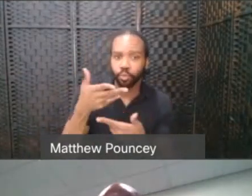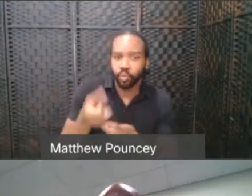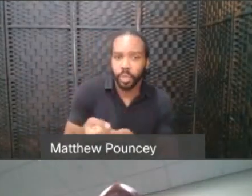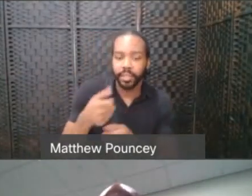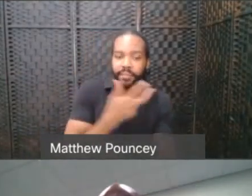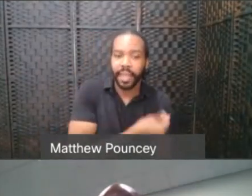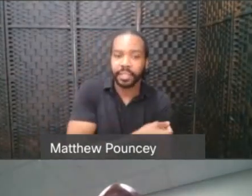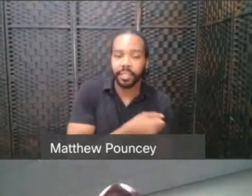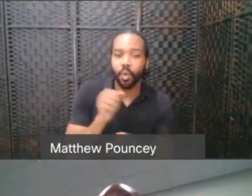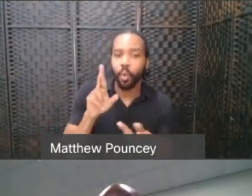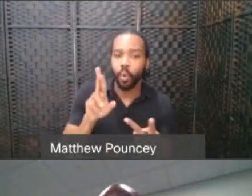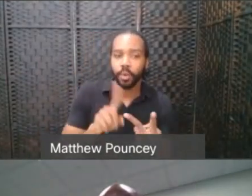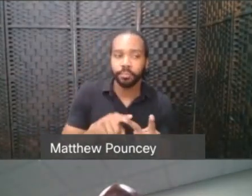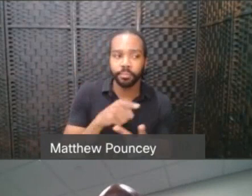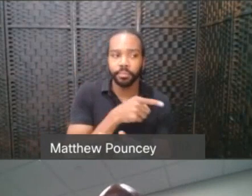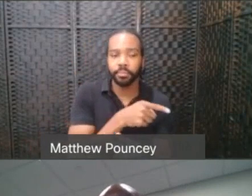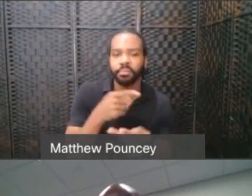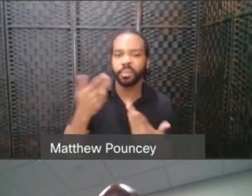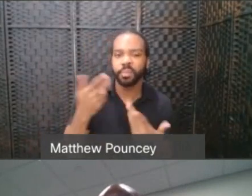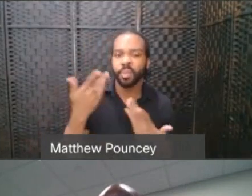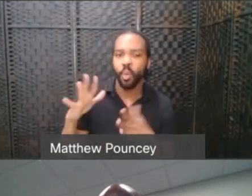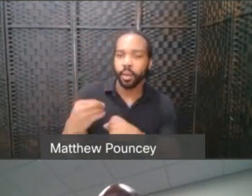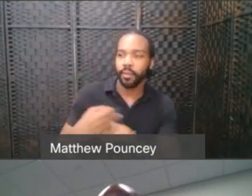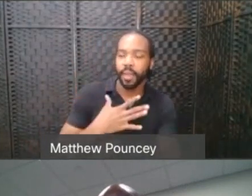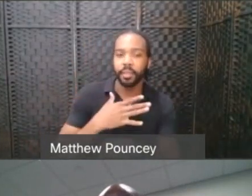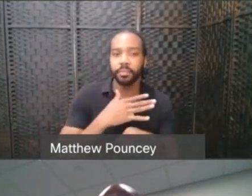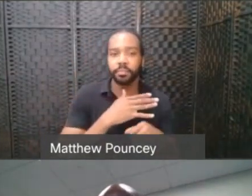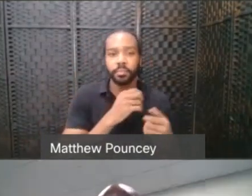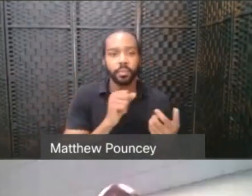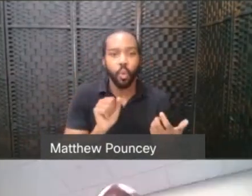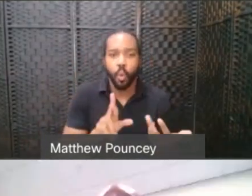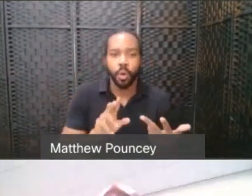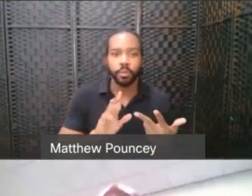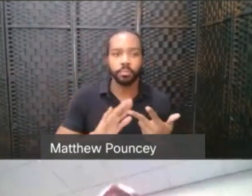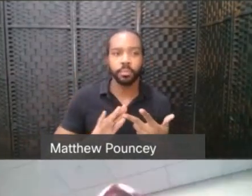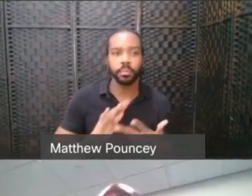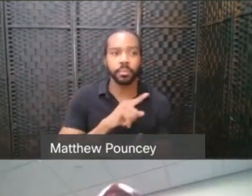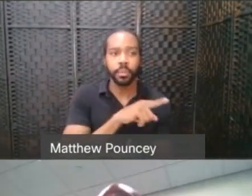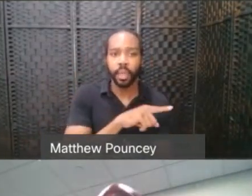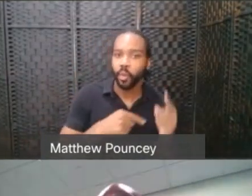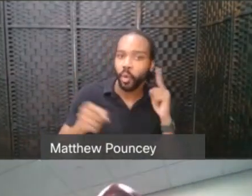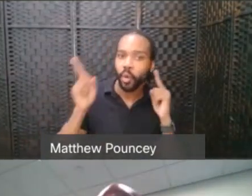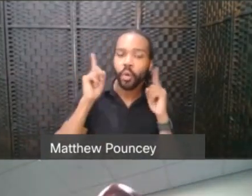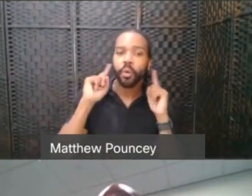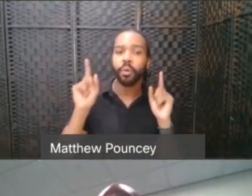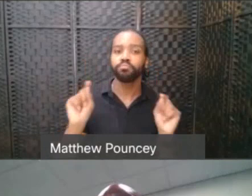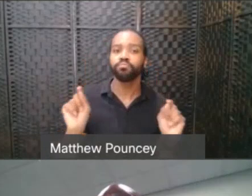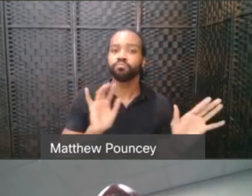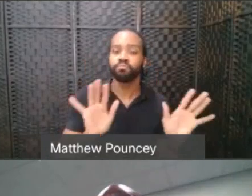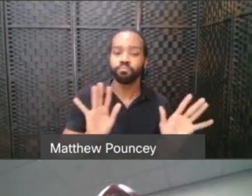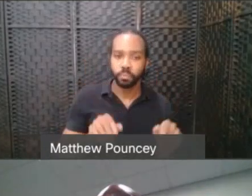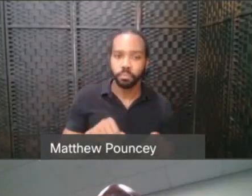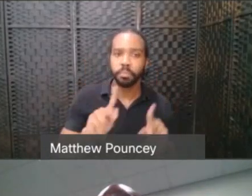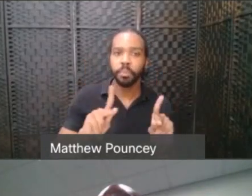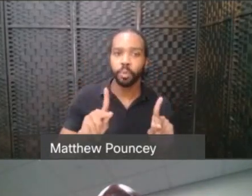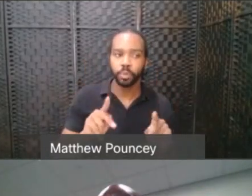of unwanted effect or they have heard about people sharing, a certain